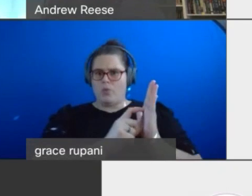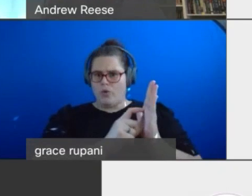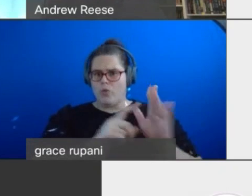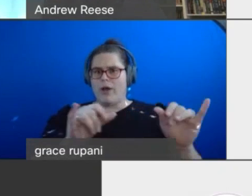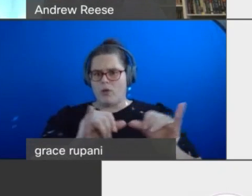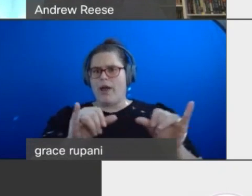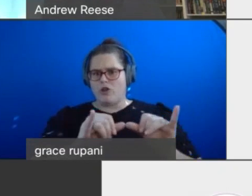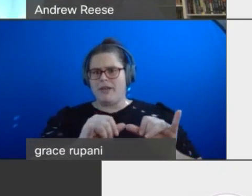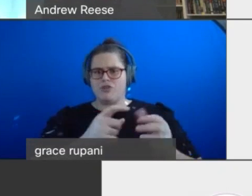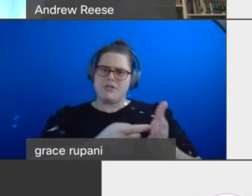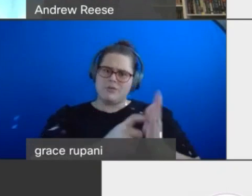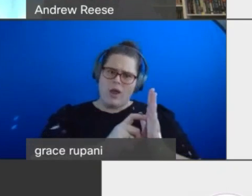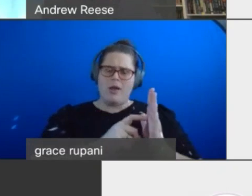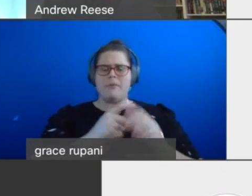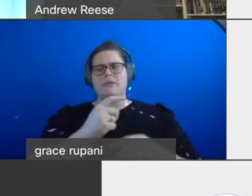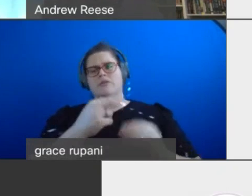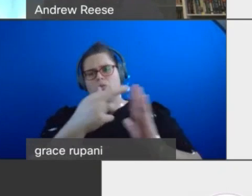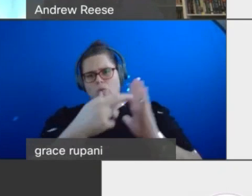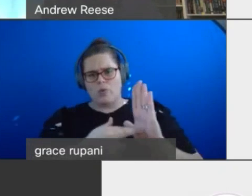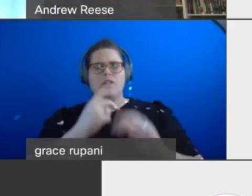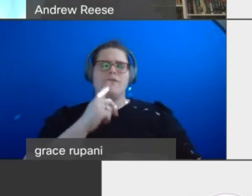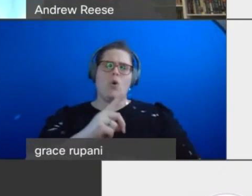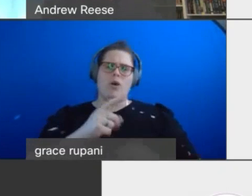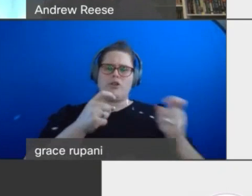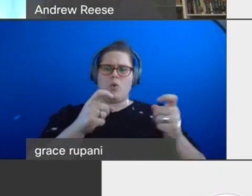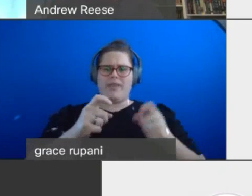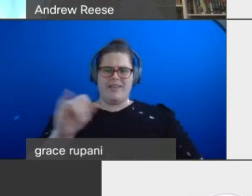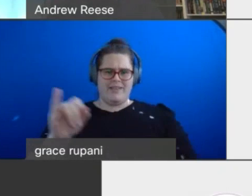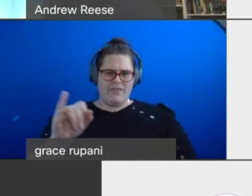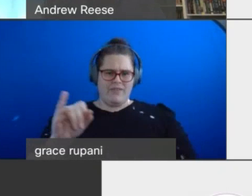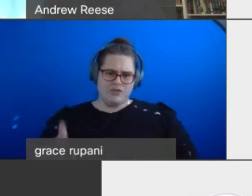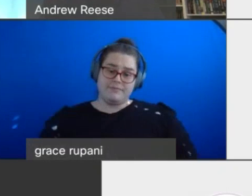measures for infection control in any place that you're operating.